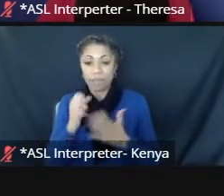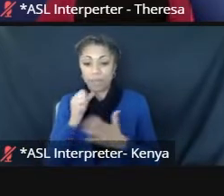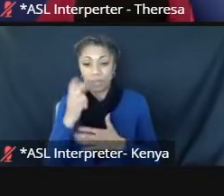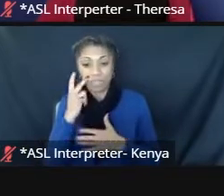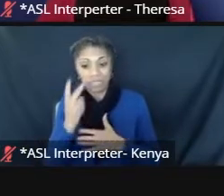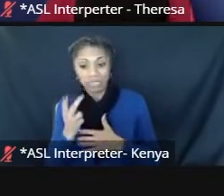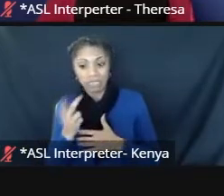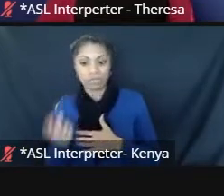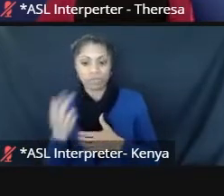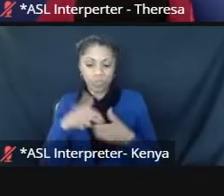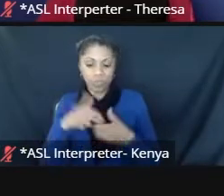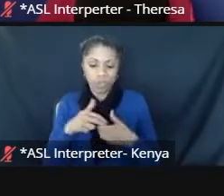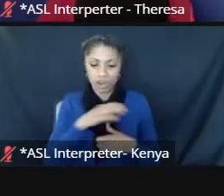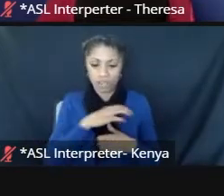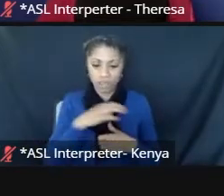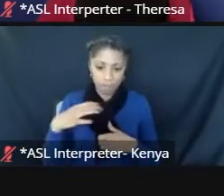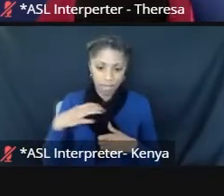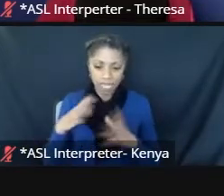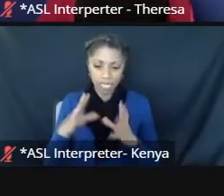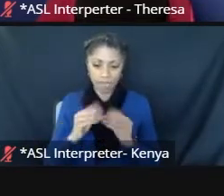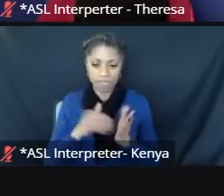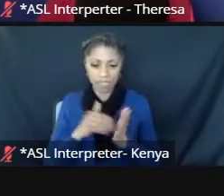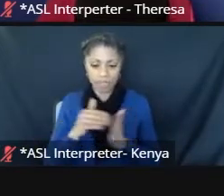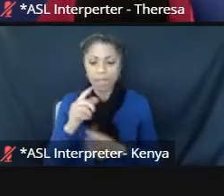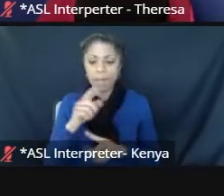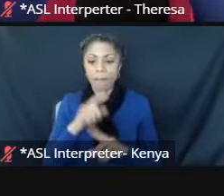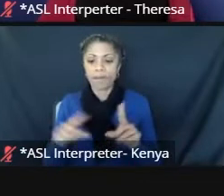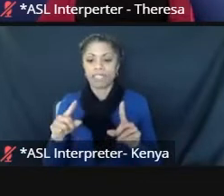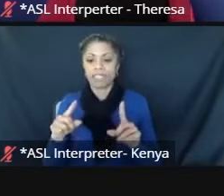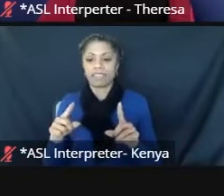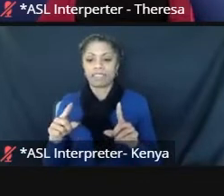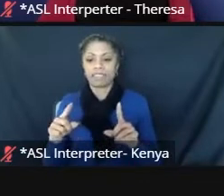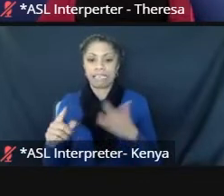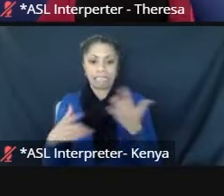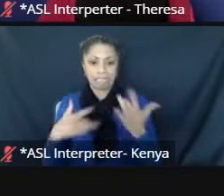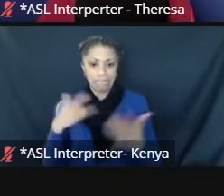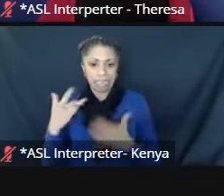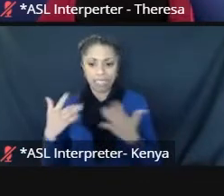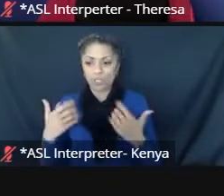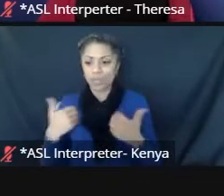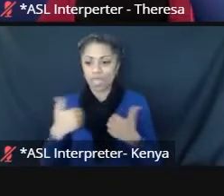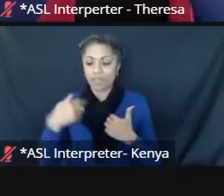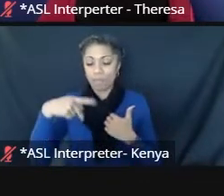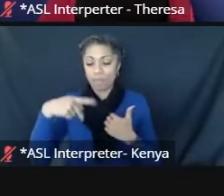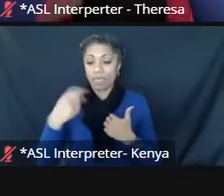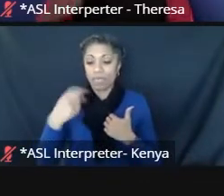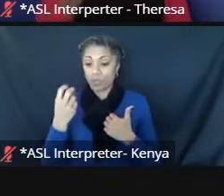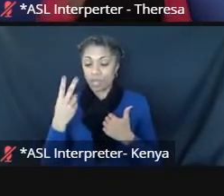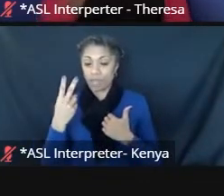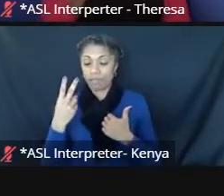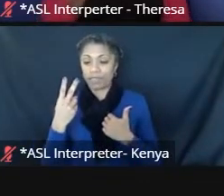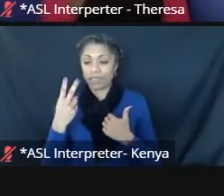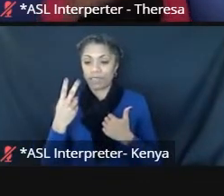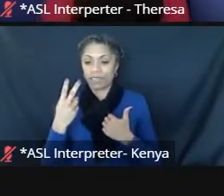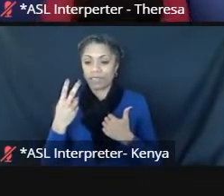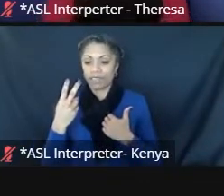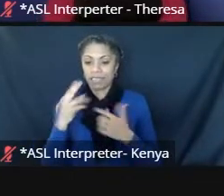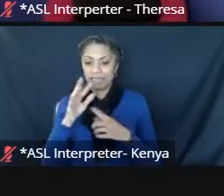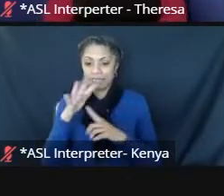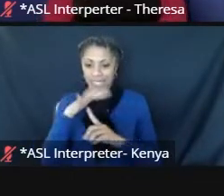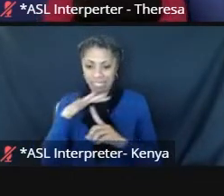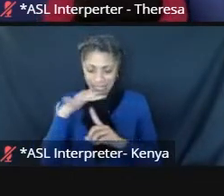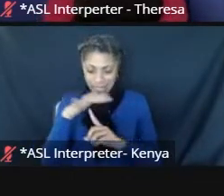as often. And it's just super exciting to be doing this work in a P12 setting where we have people that want to take on this kind of work for the